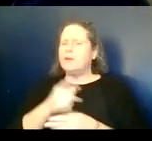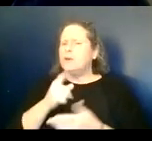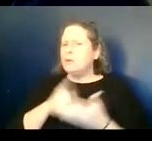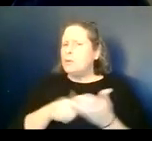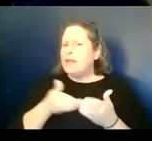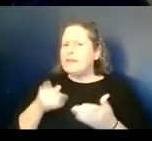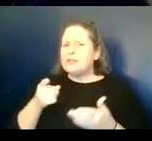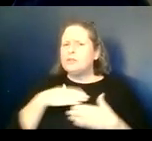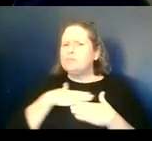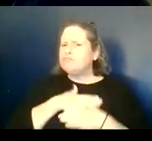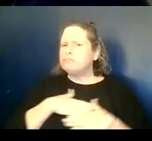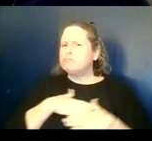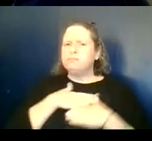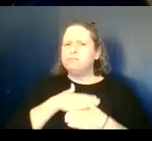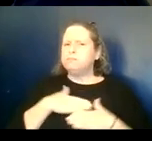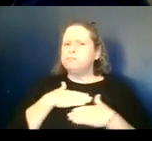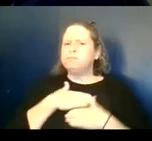you enjoy to do that could